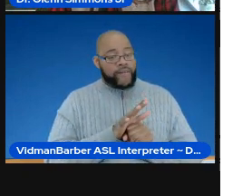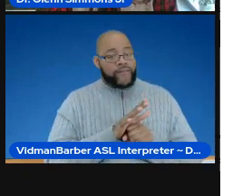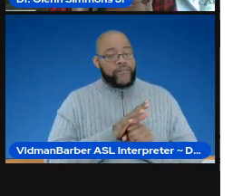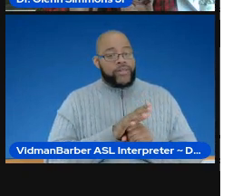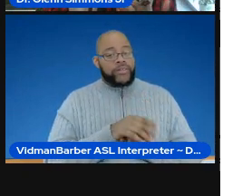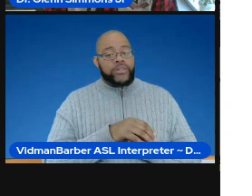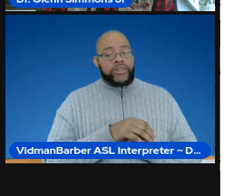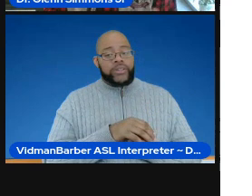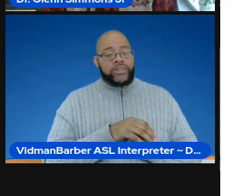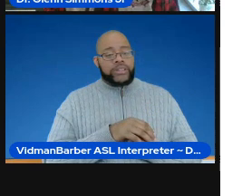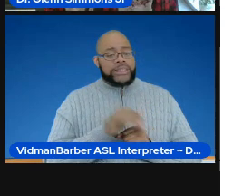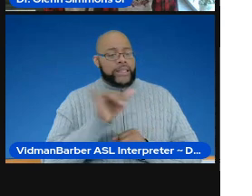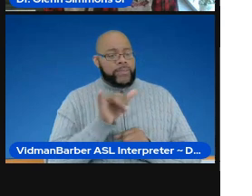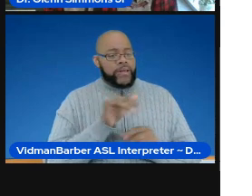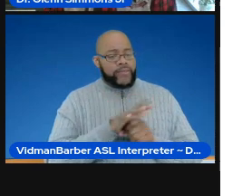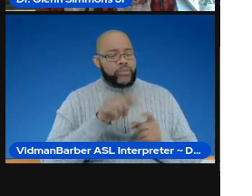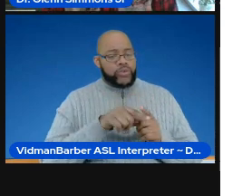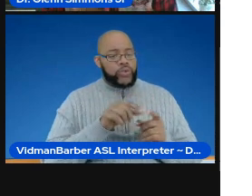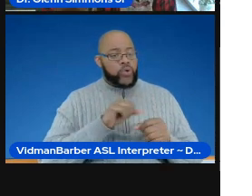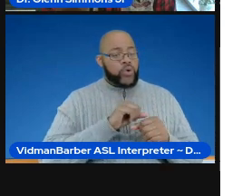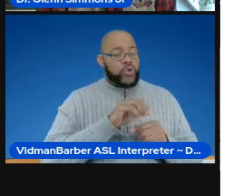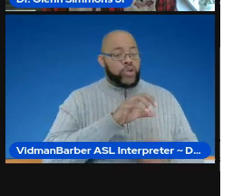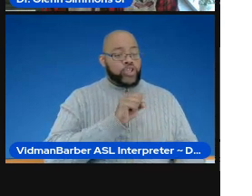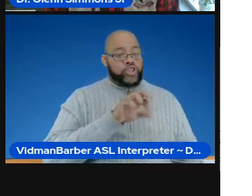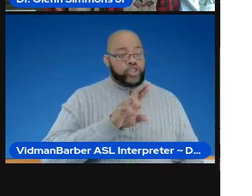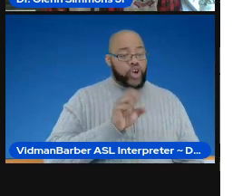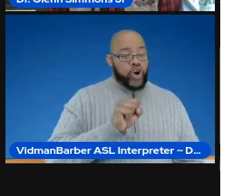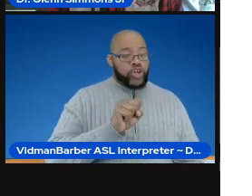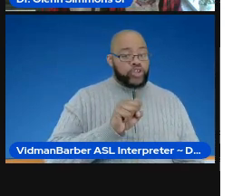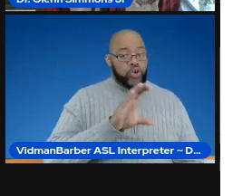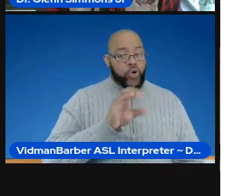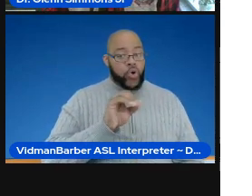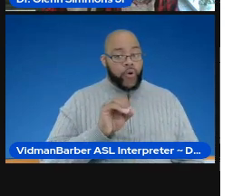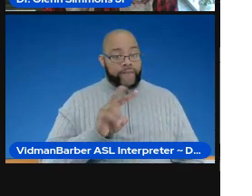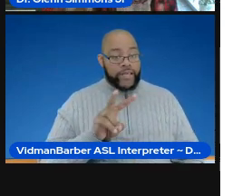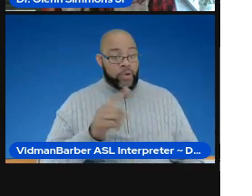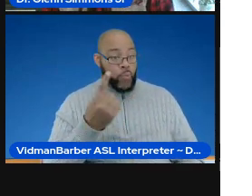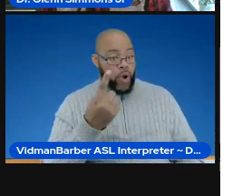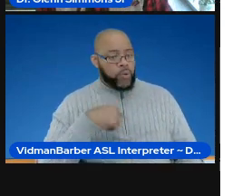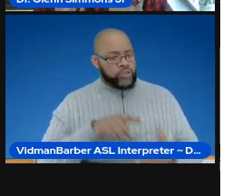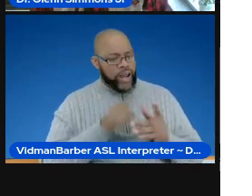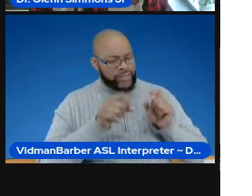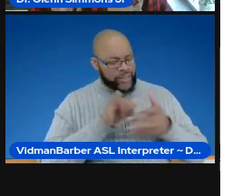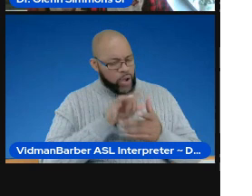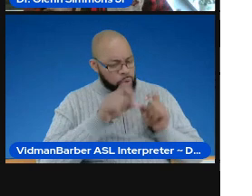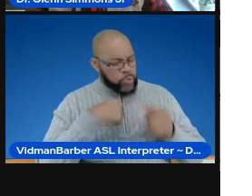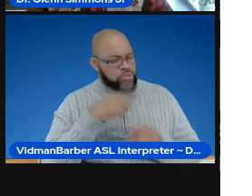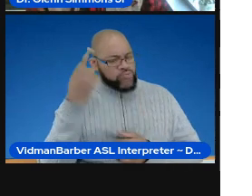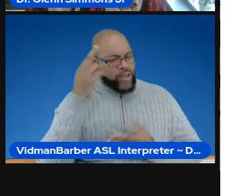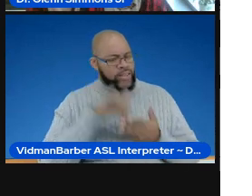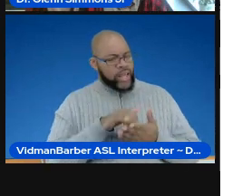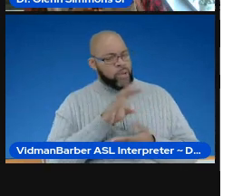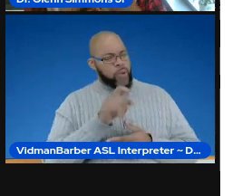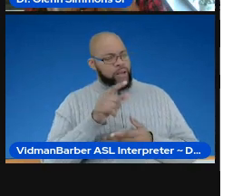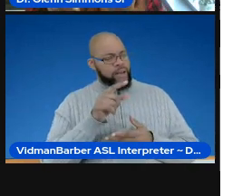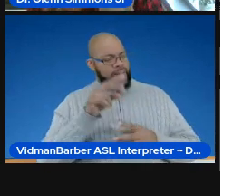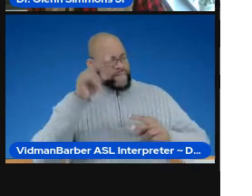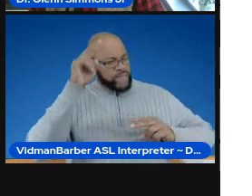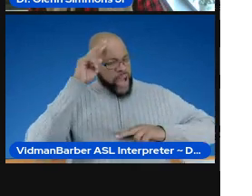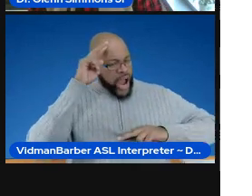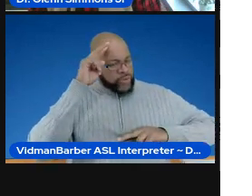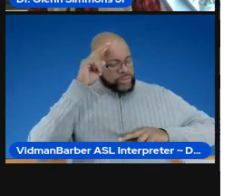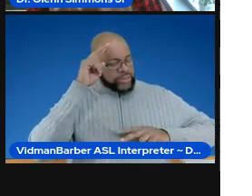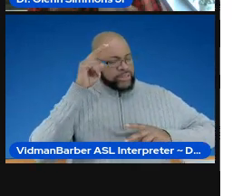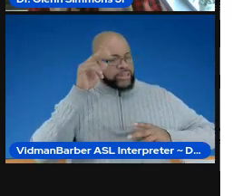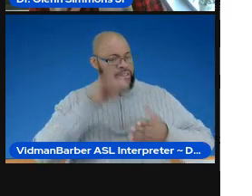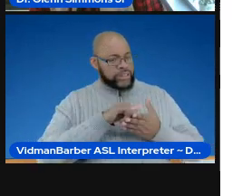SARS-CoV-2 was similar enough to SARS-CoV-1 that when we started asking these questions, we realized that, hey, well, the virus, or at least the